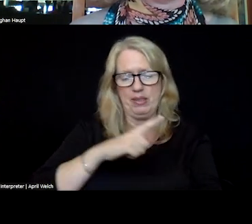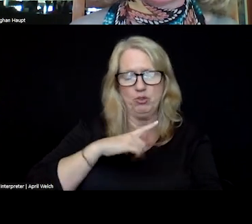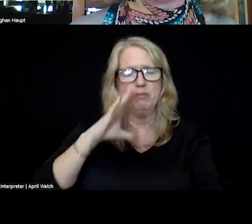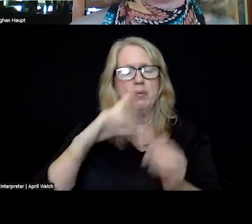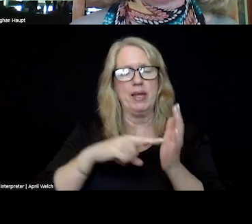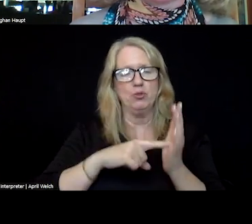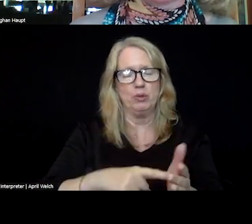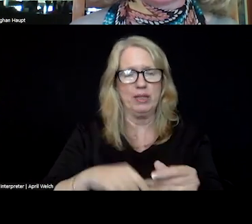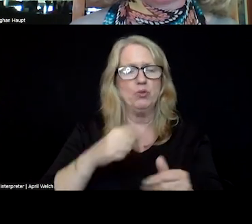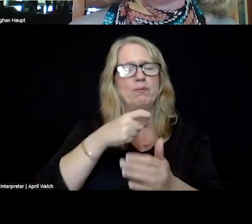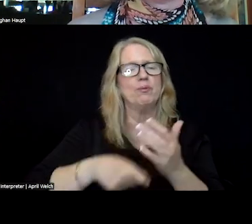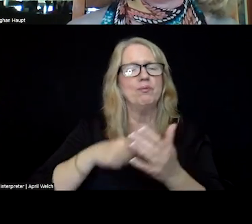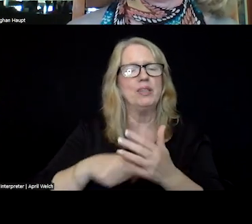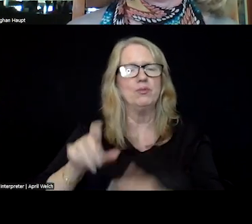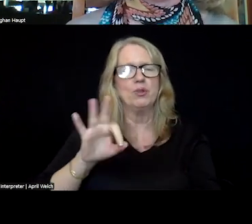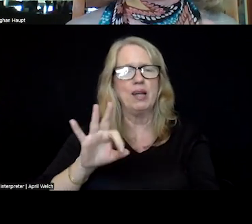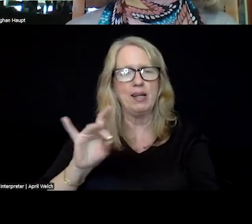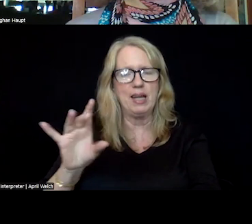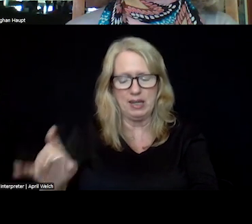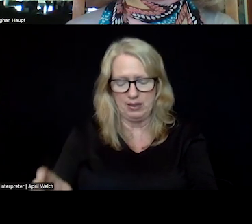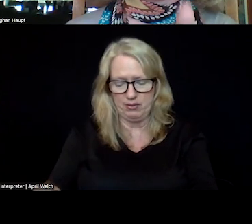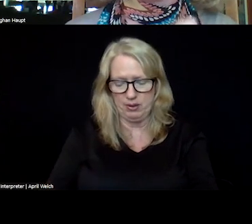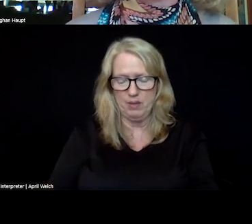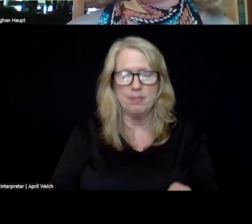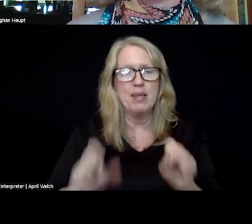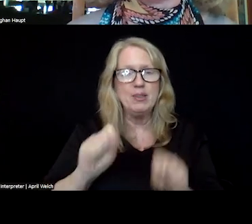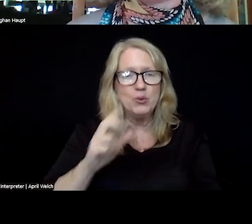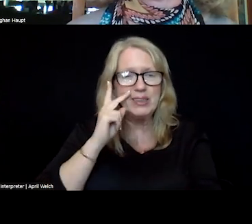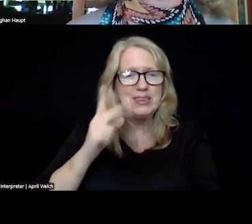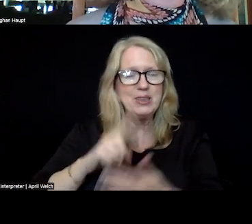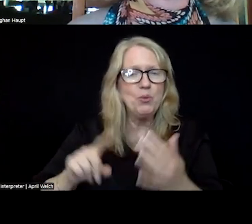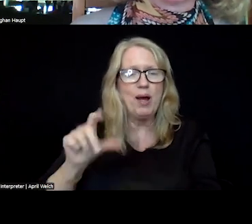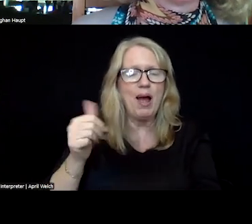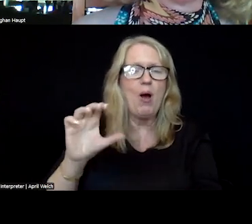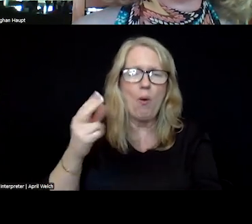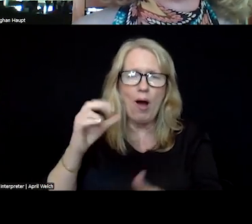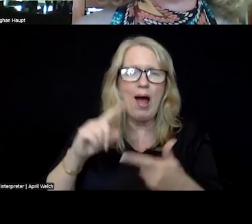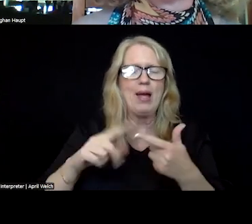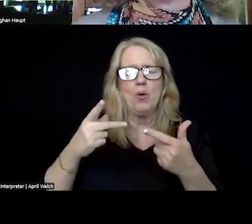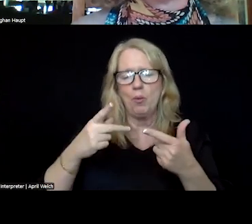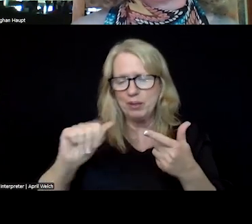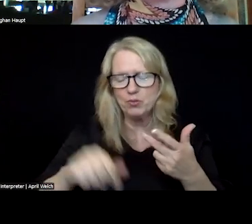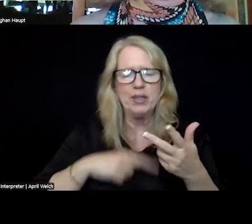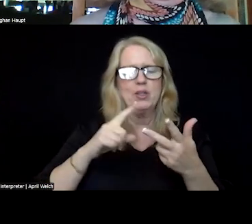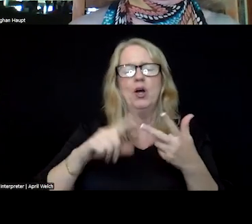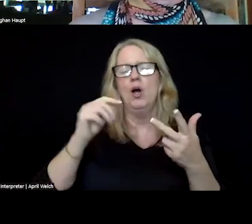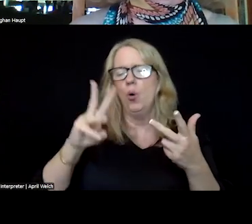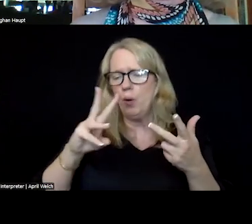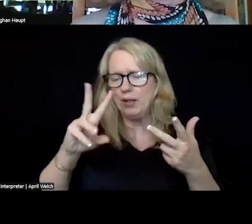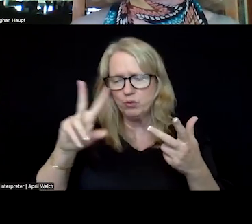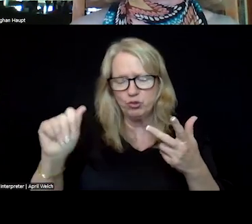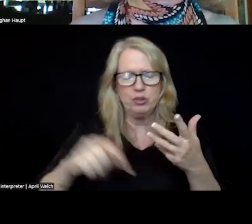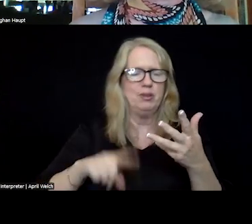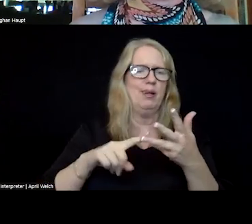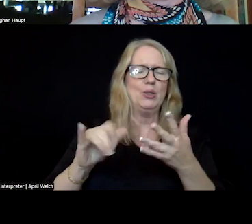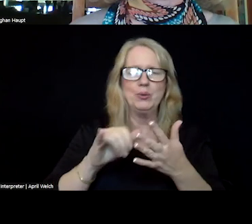to fees for 988. And you can see what else is pending: Ohio, Pennsylvania, West Virginia, New York. And